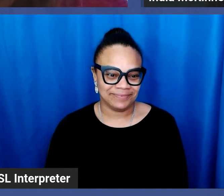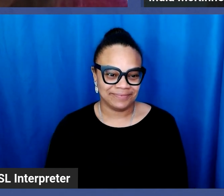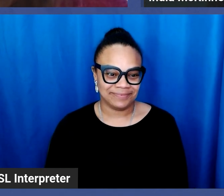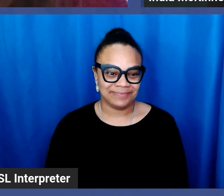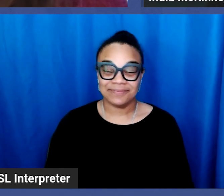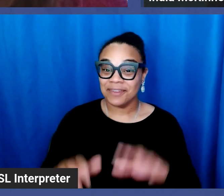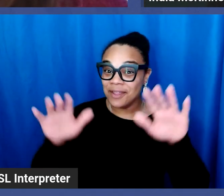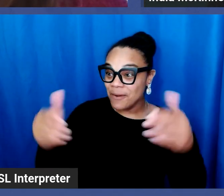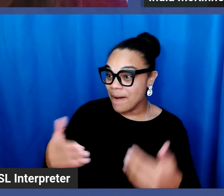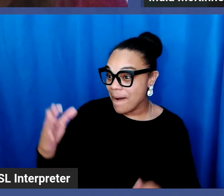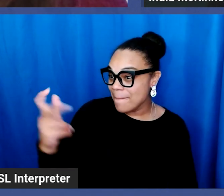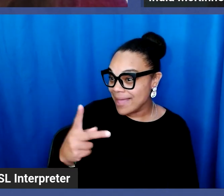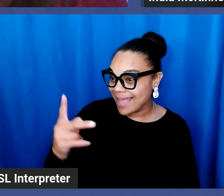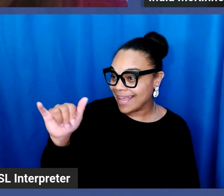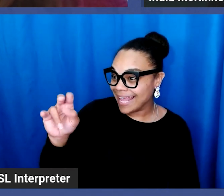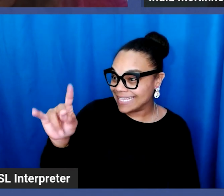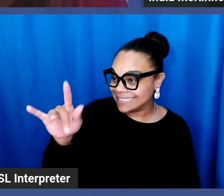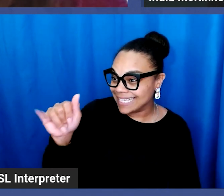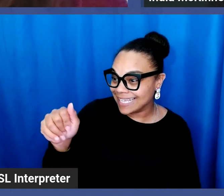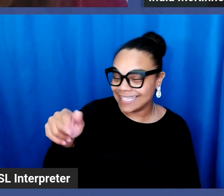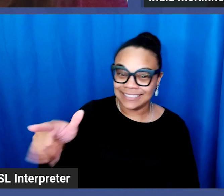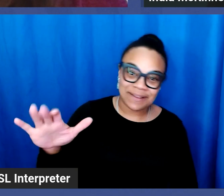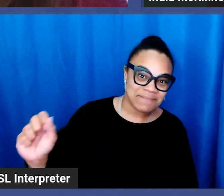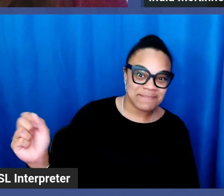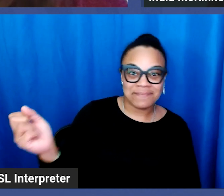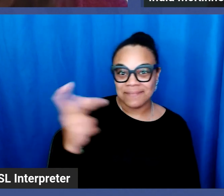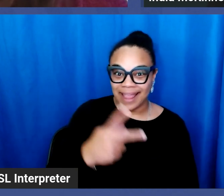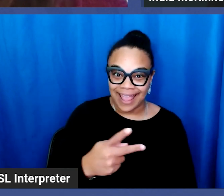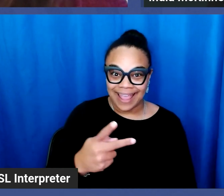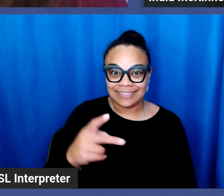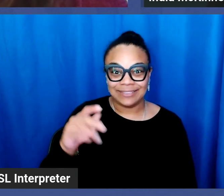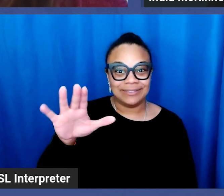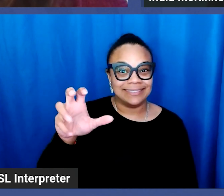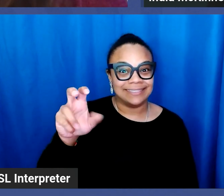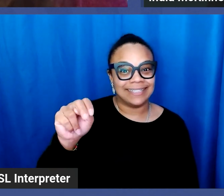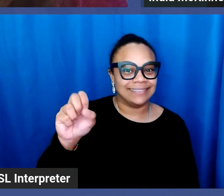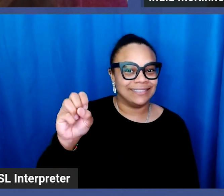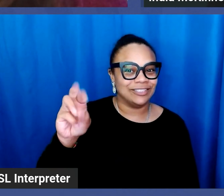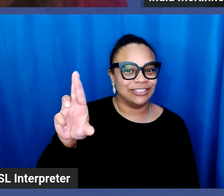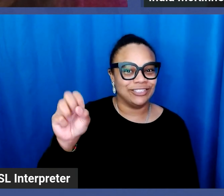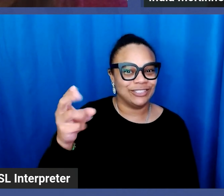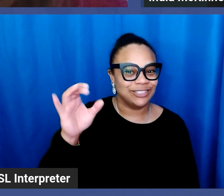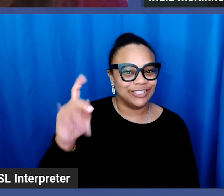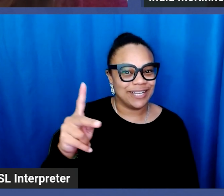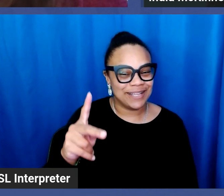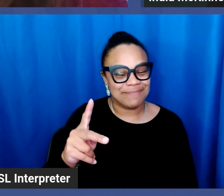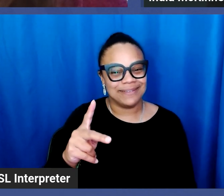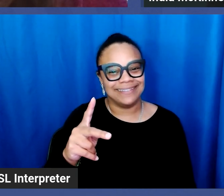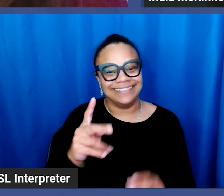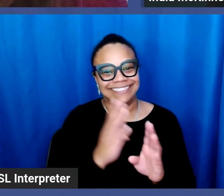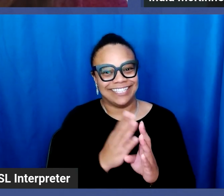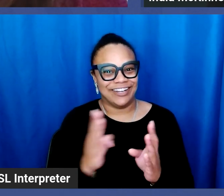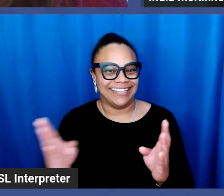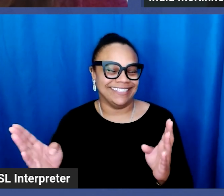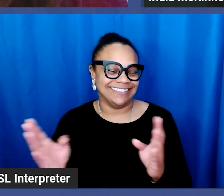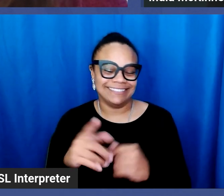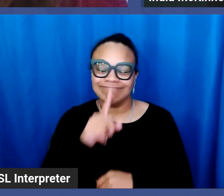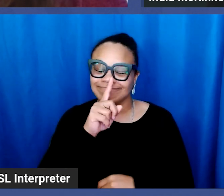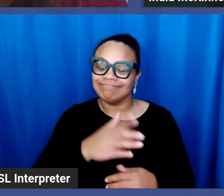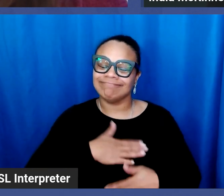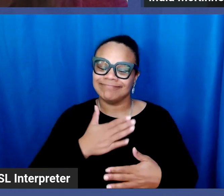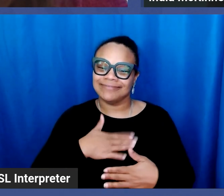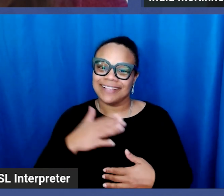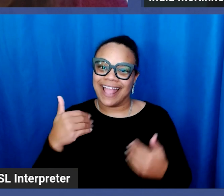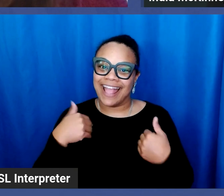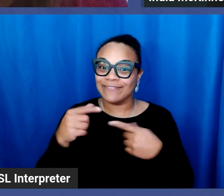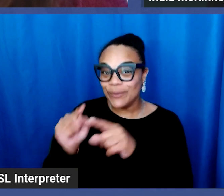Welcome back, India. You are a returner to the Censorship Series, and very glad to have you and your expertise